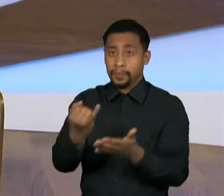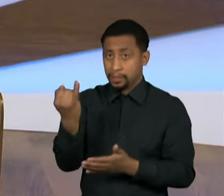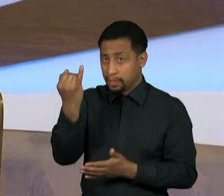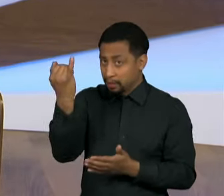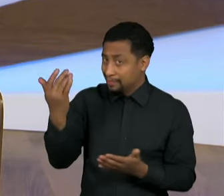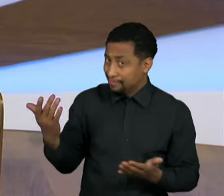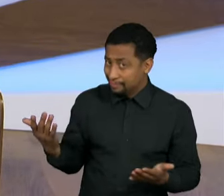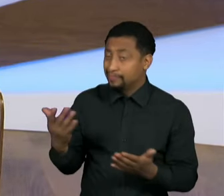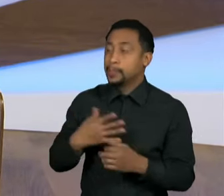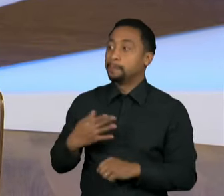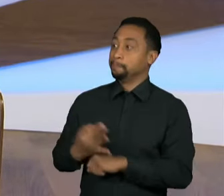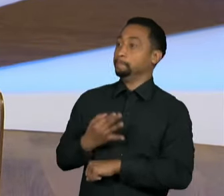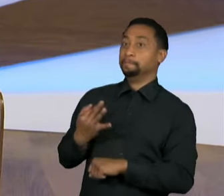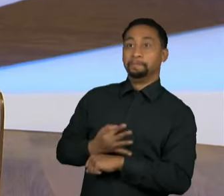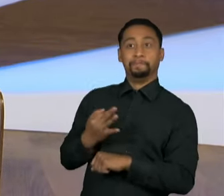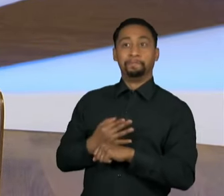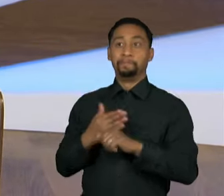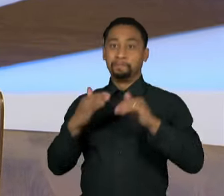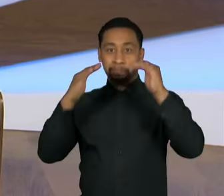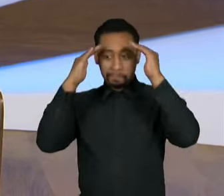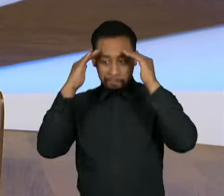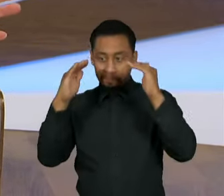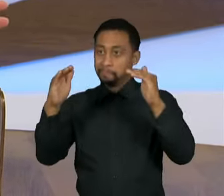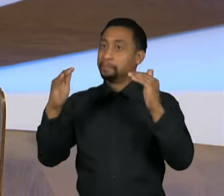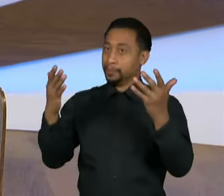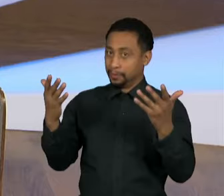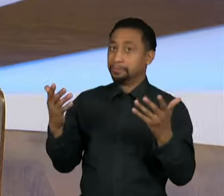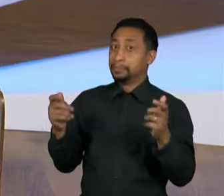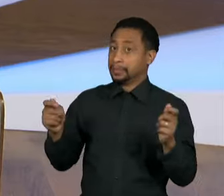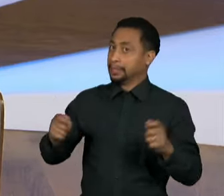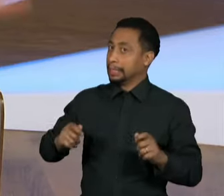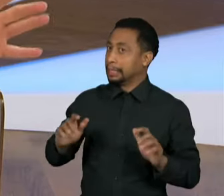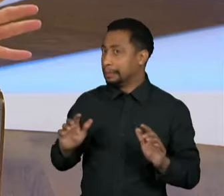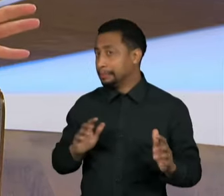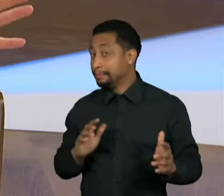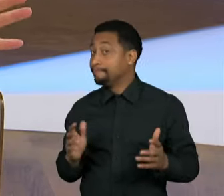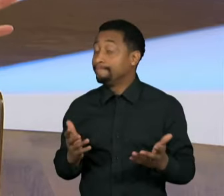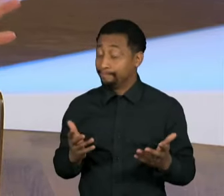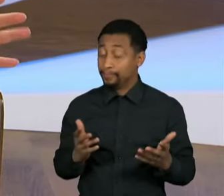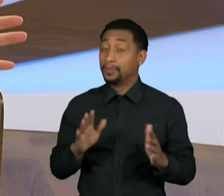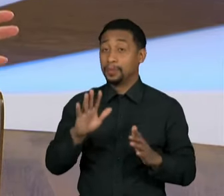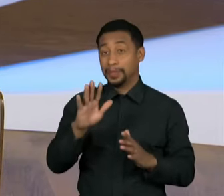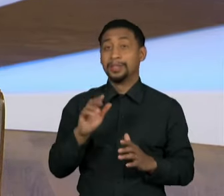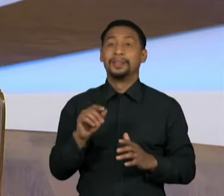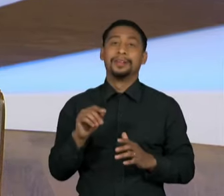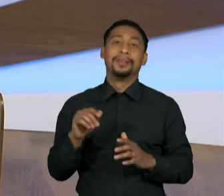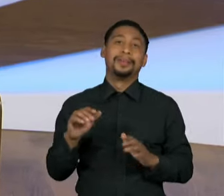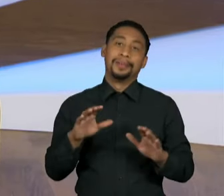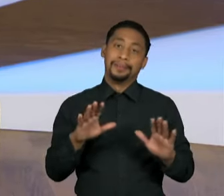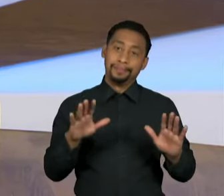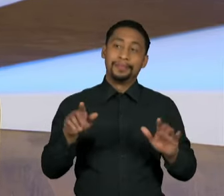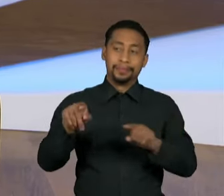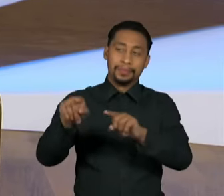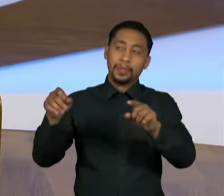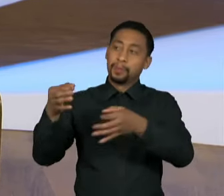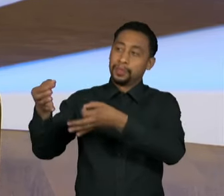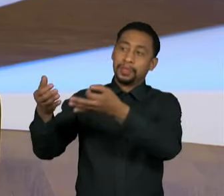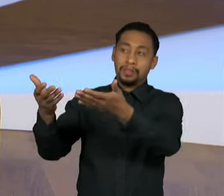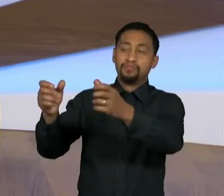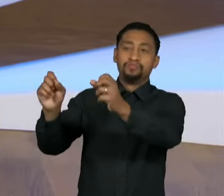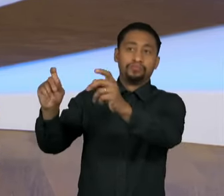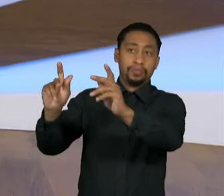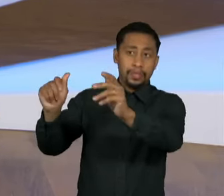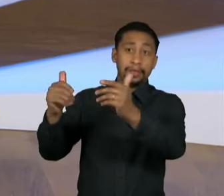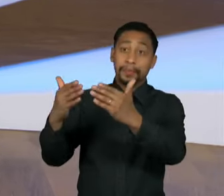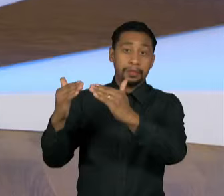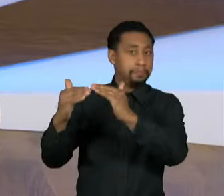greater toleration and mutual respect. And so I want to give credit to their position, even though I